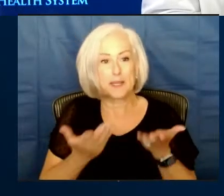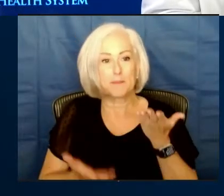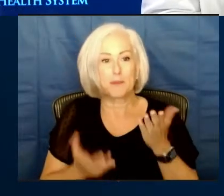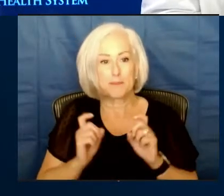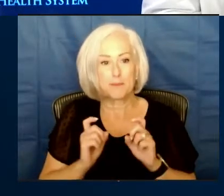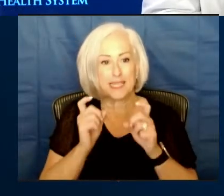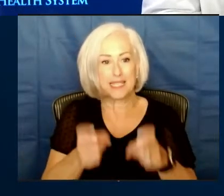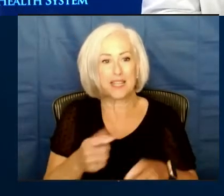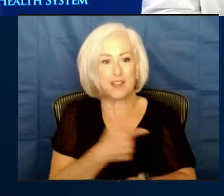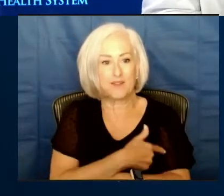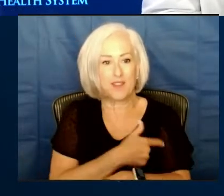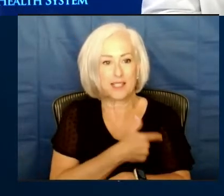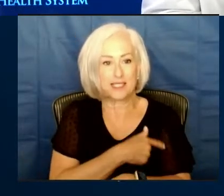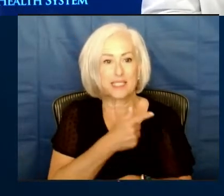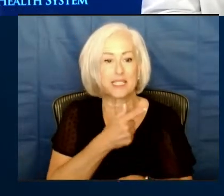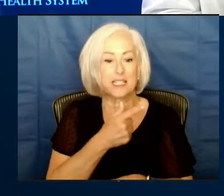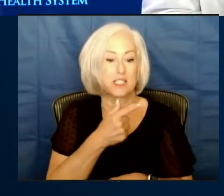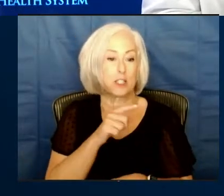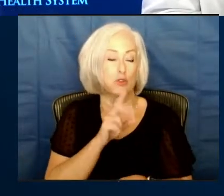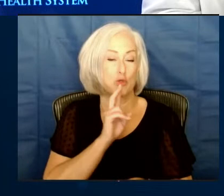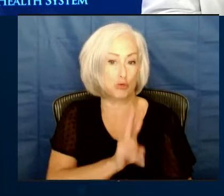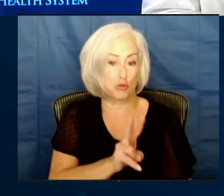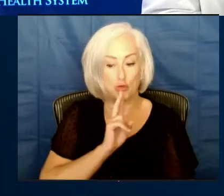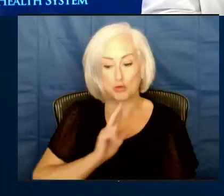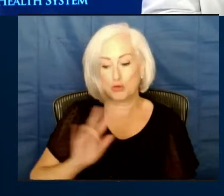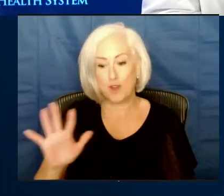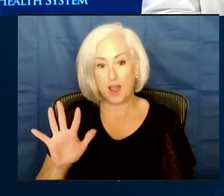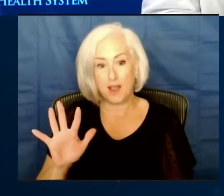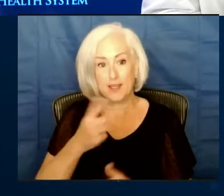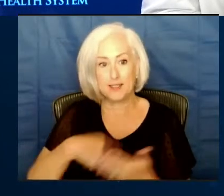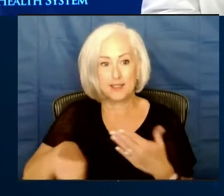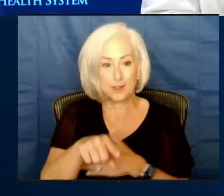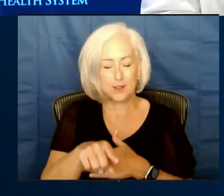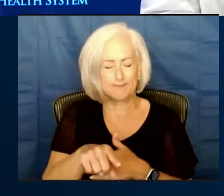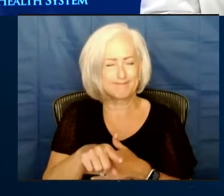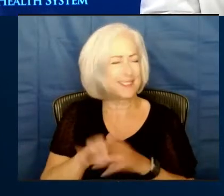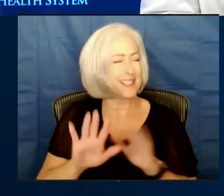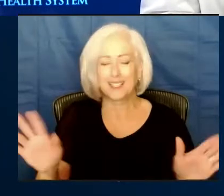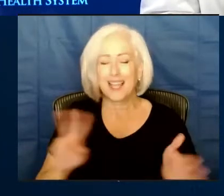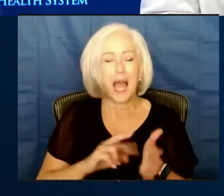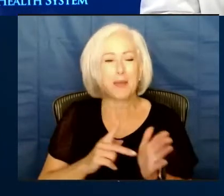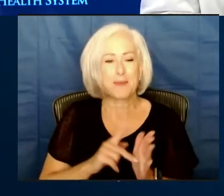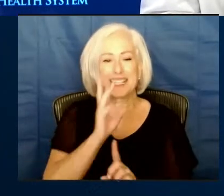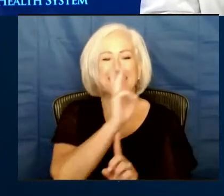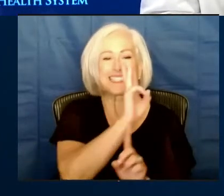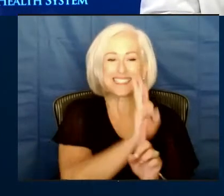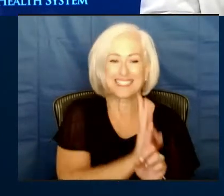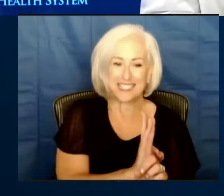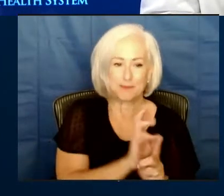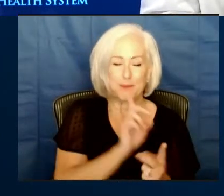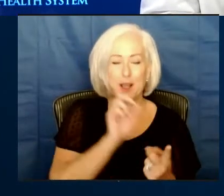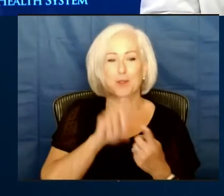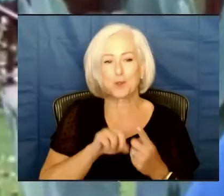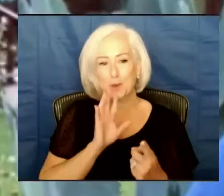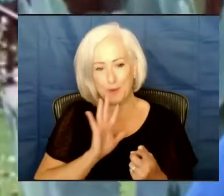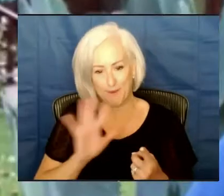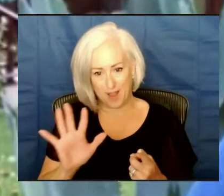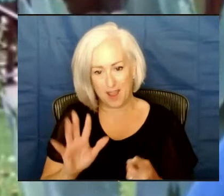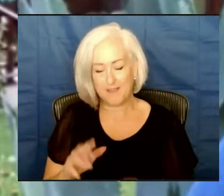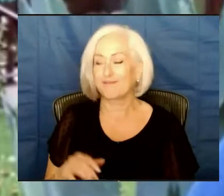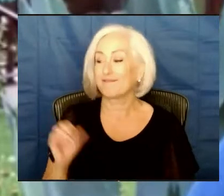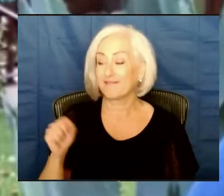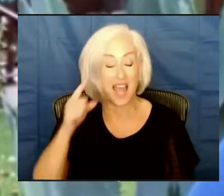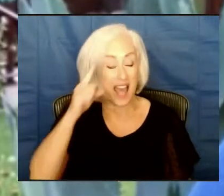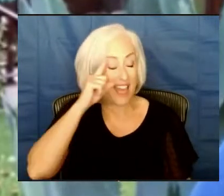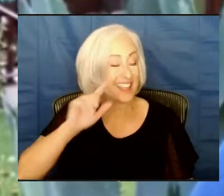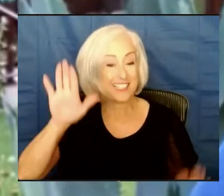next week. Thoughts? Yeah. I'd say 2 to 5, 6 month to 5-year-olds next week. 6 month, yeah, 6 month. I think this is great. I think this